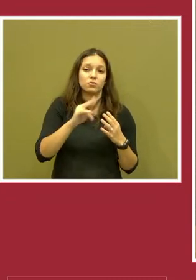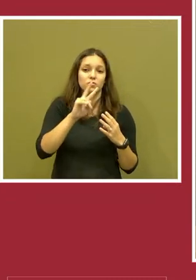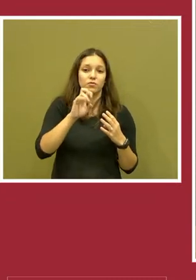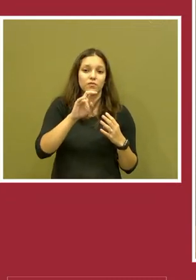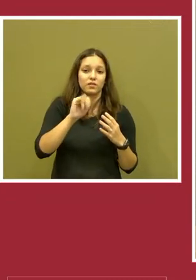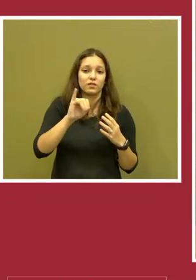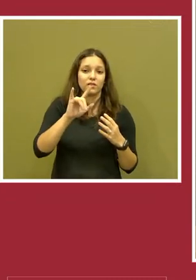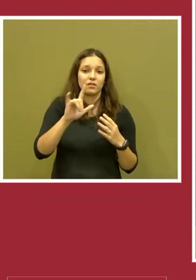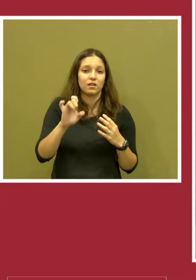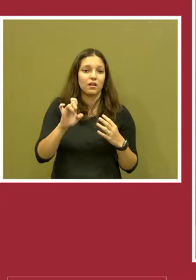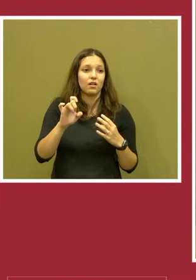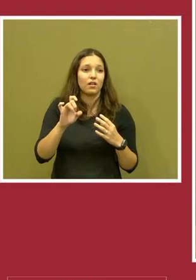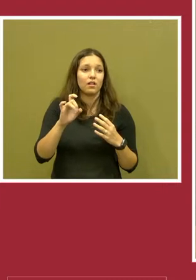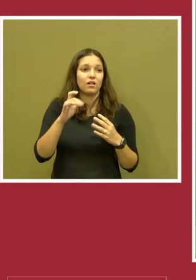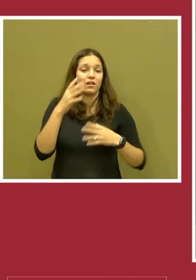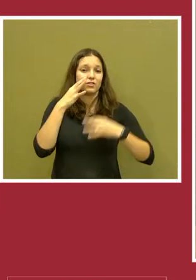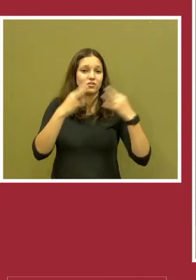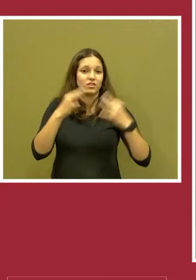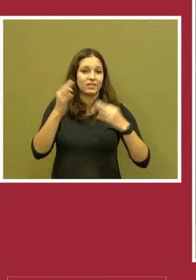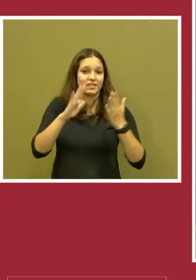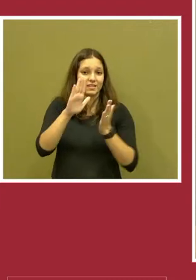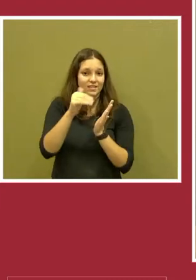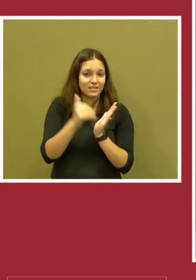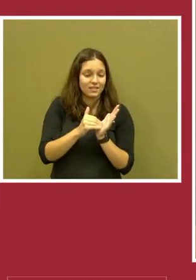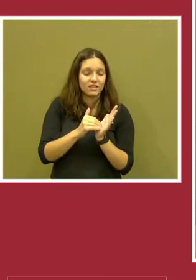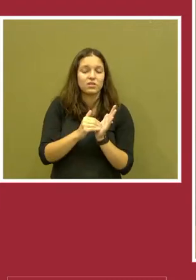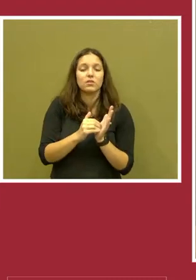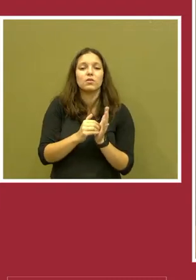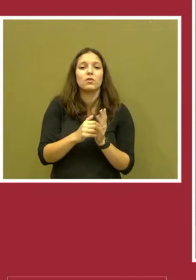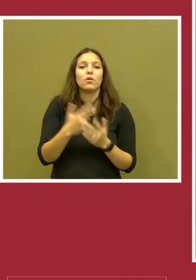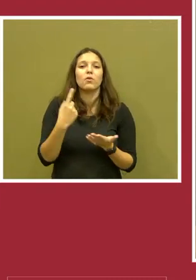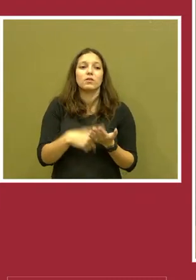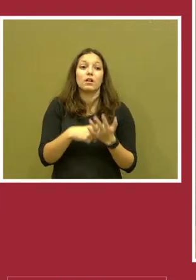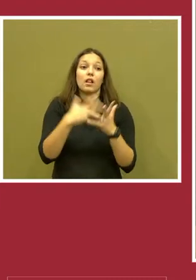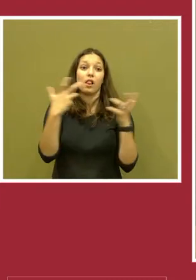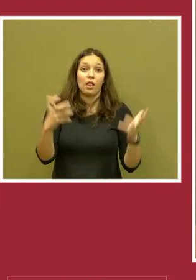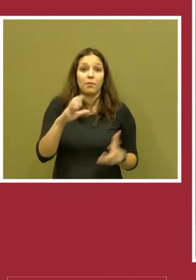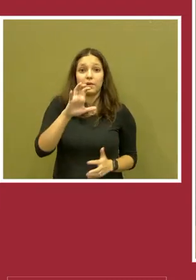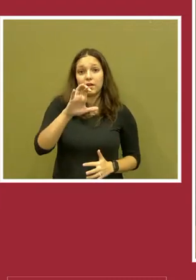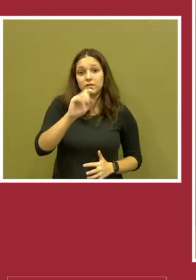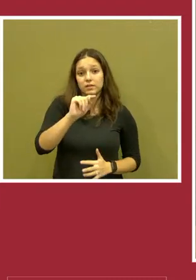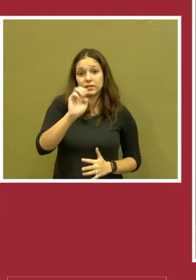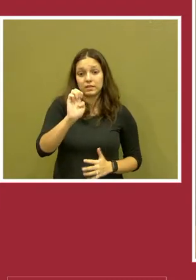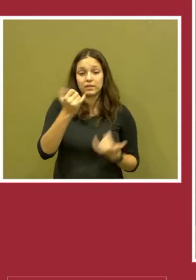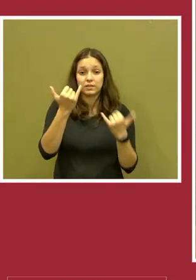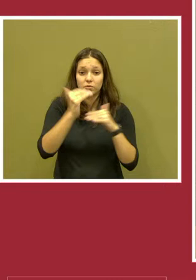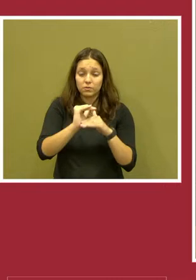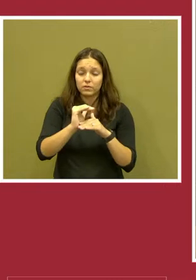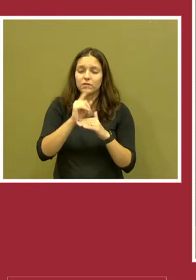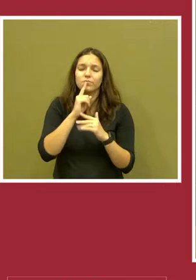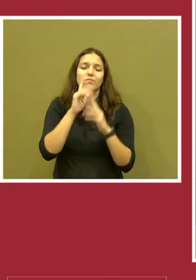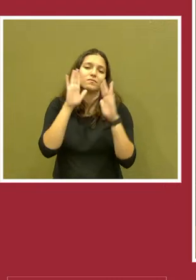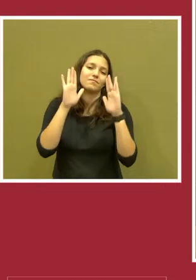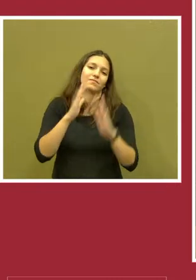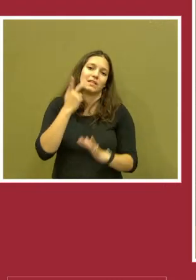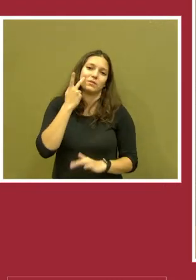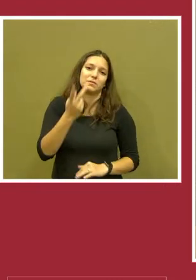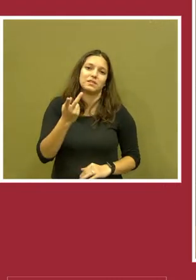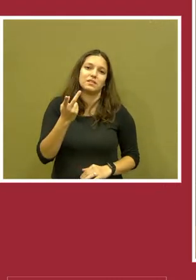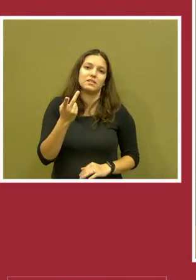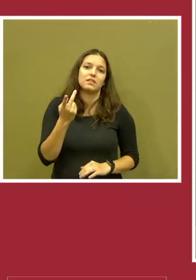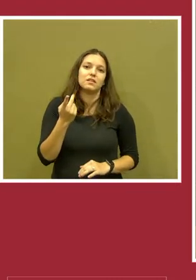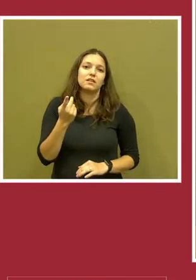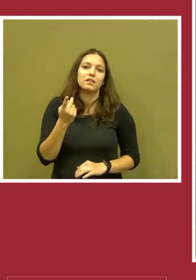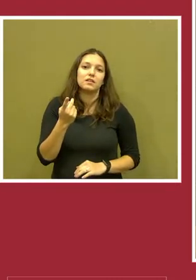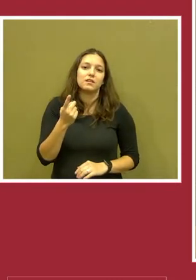Center. And I think that was just, you know, we talked a lot about CTE tonight, and it was really great to see, you know, some of